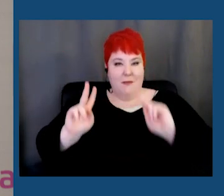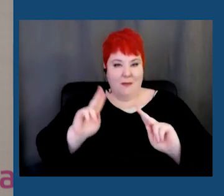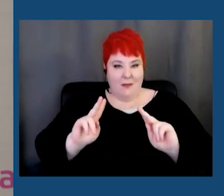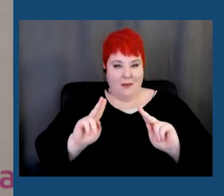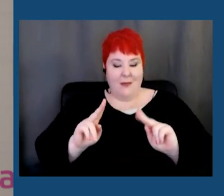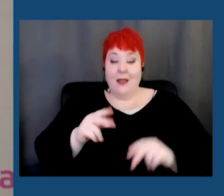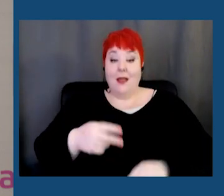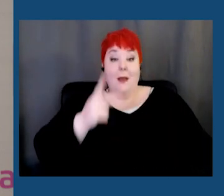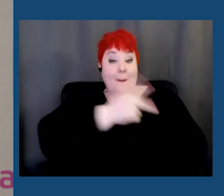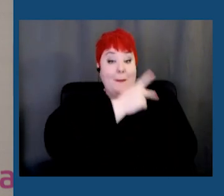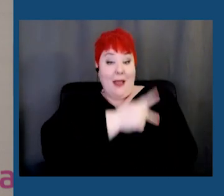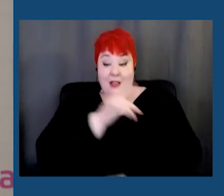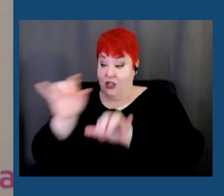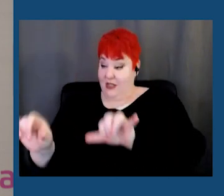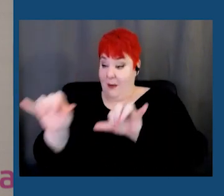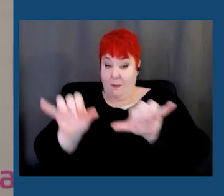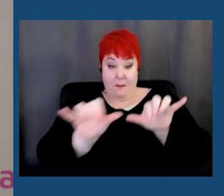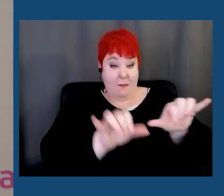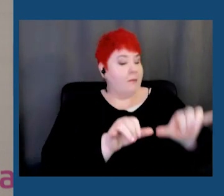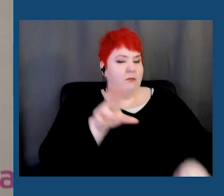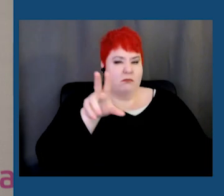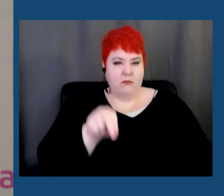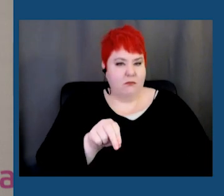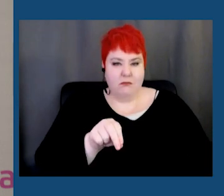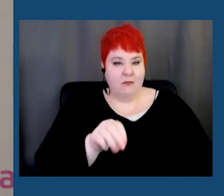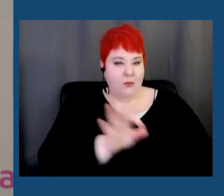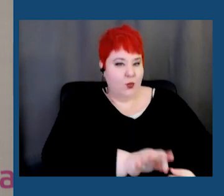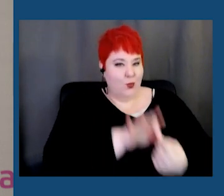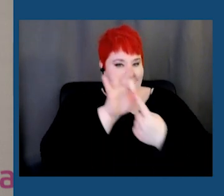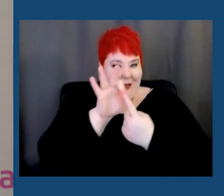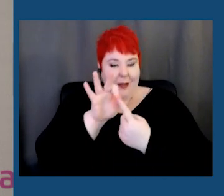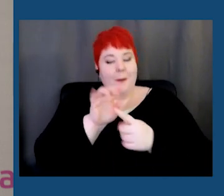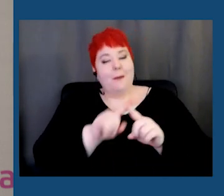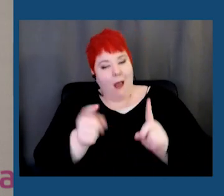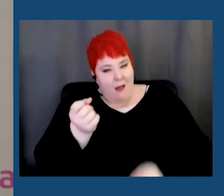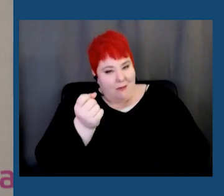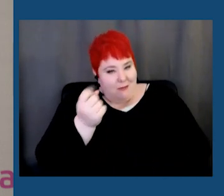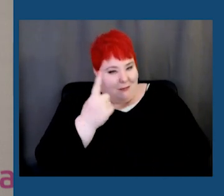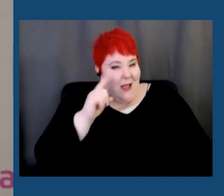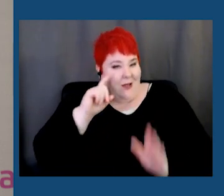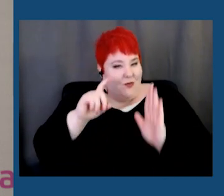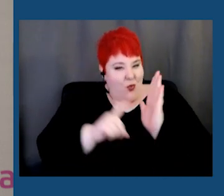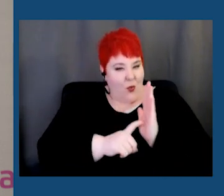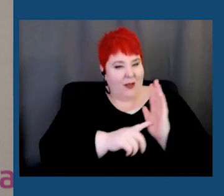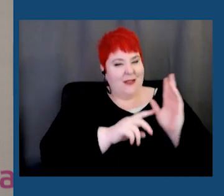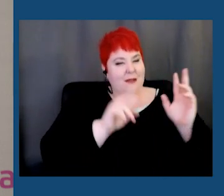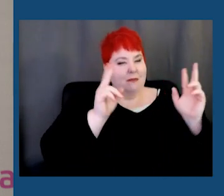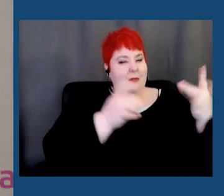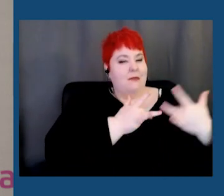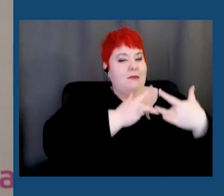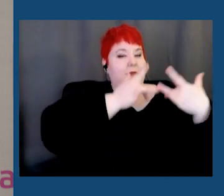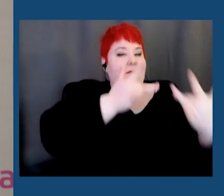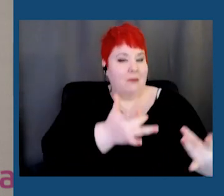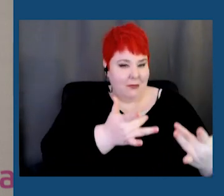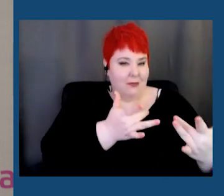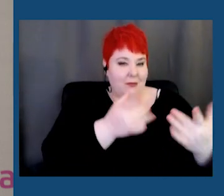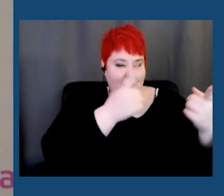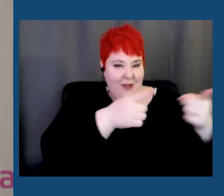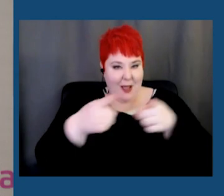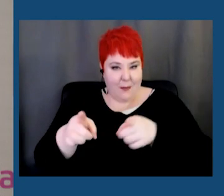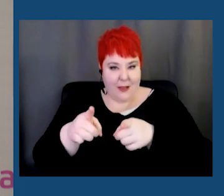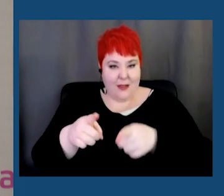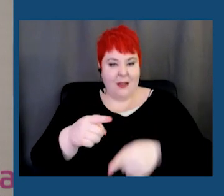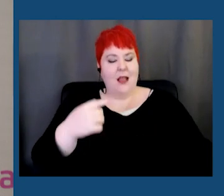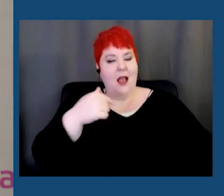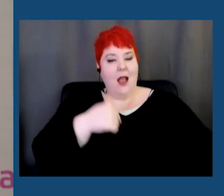the same story, but over the years, some themes have emerged. I'm interested in what my patients' shared